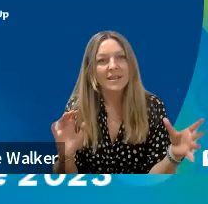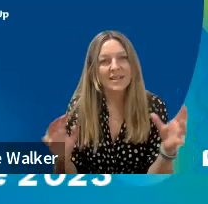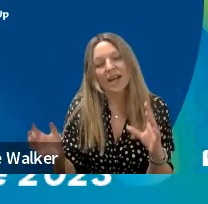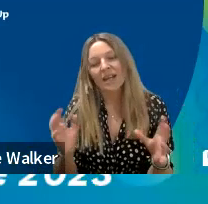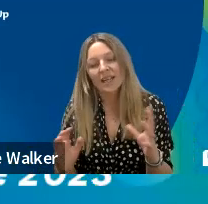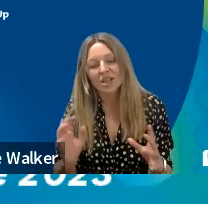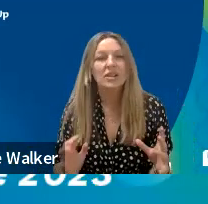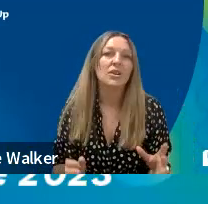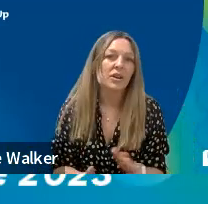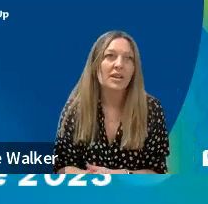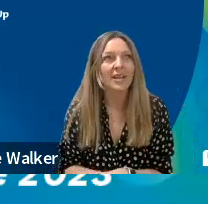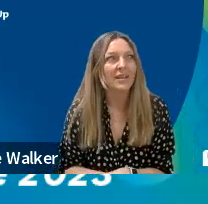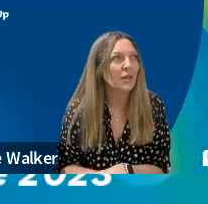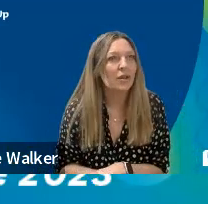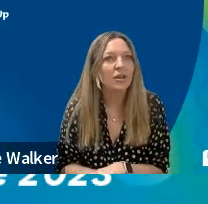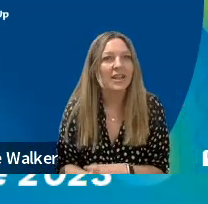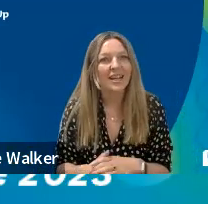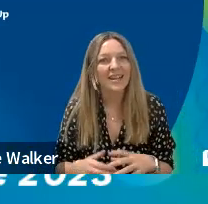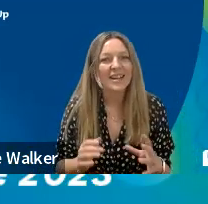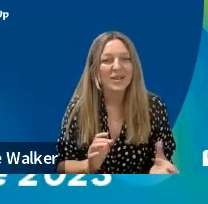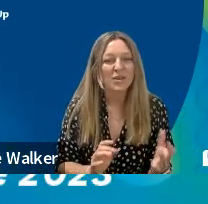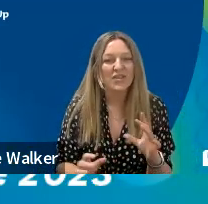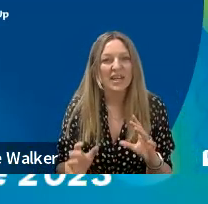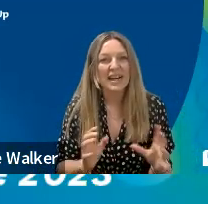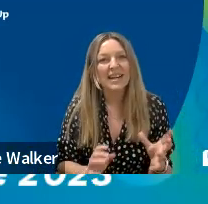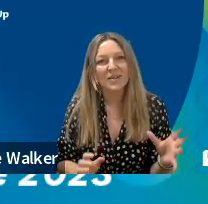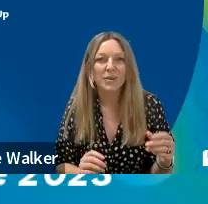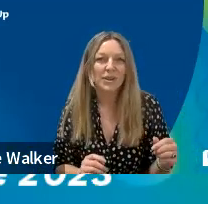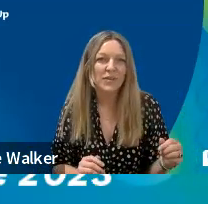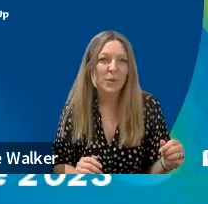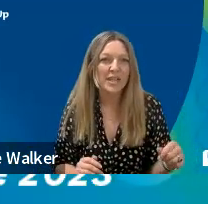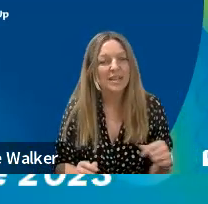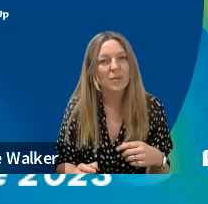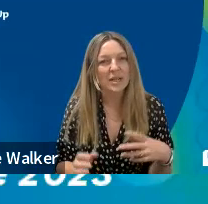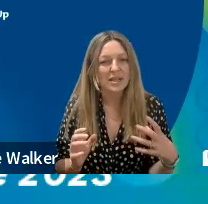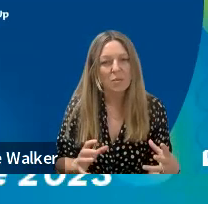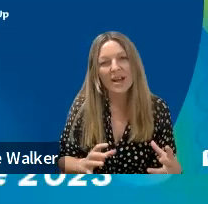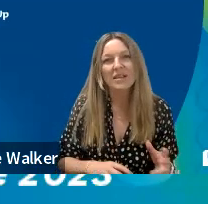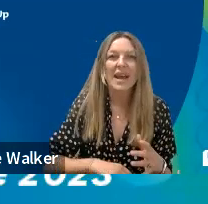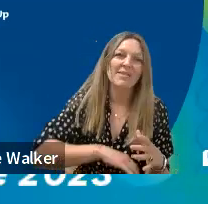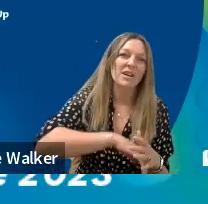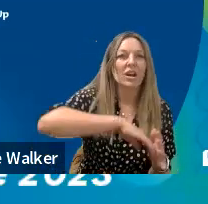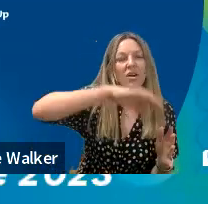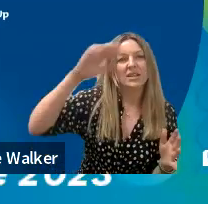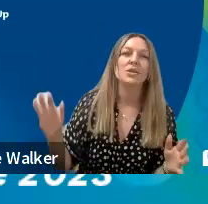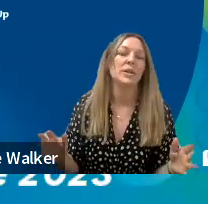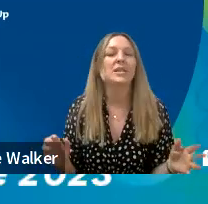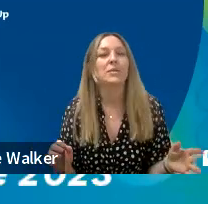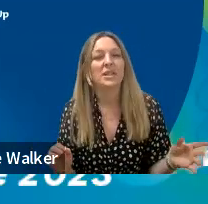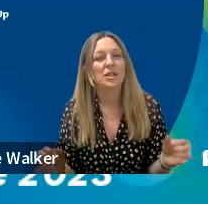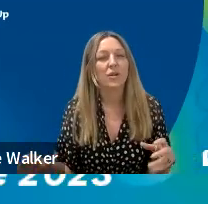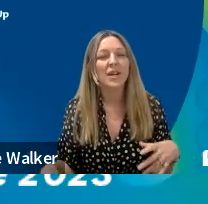of when this data collection occurred, it occurred in sort of the last quarter of 2021 and then along